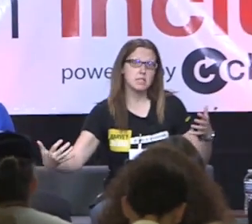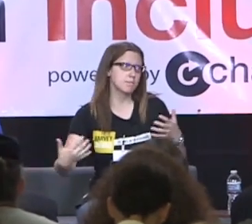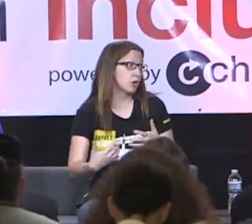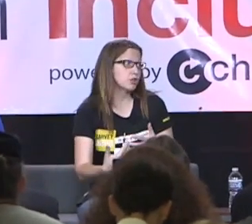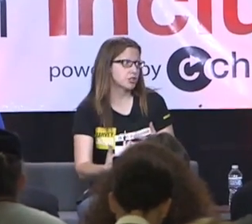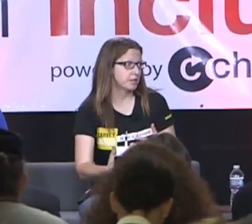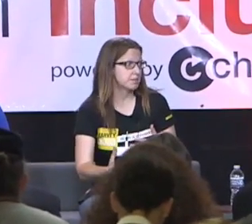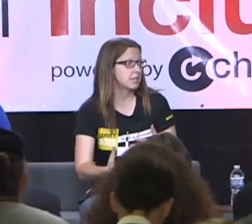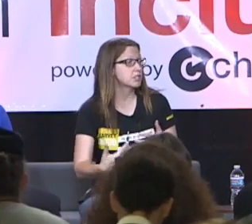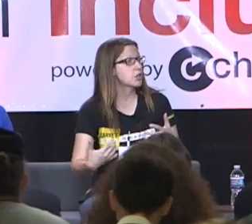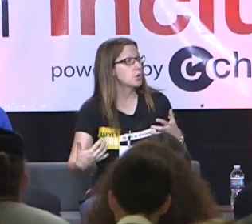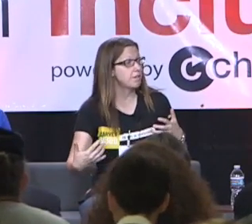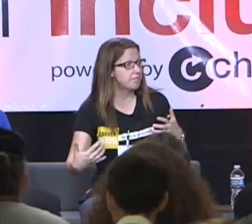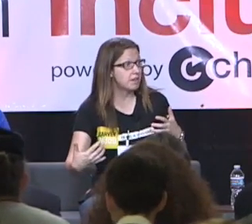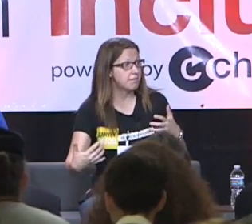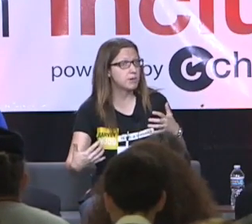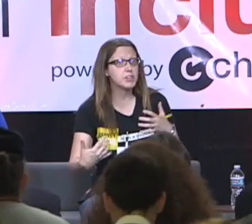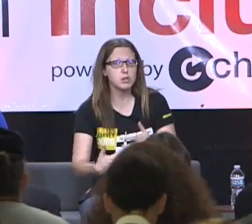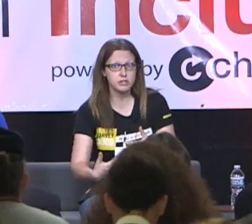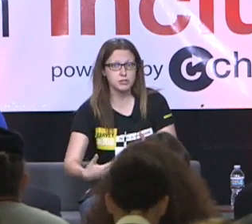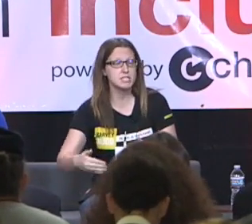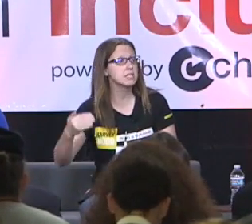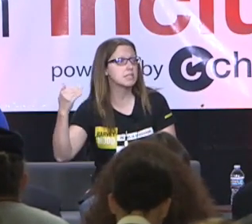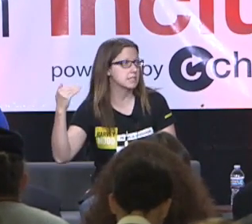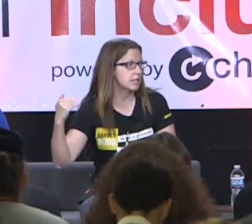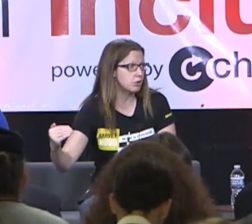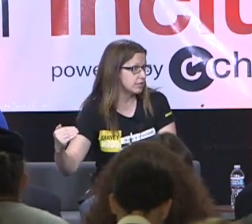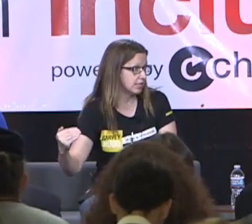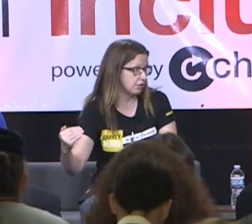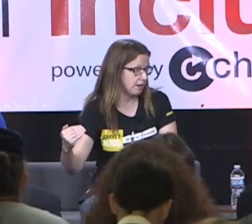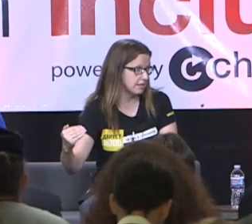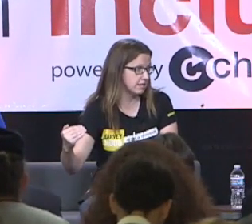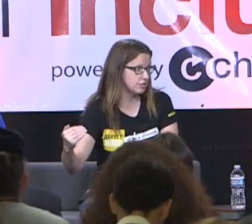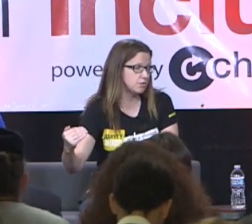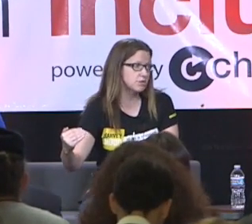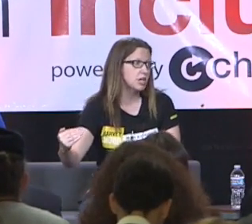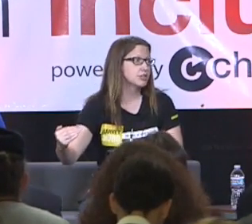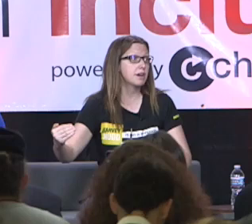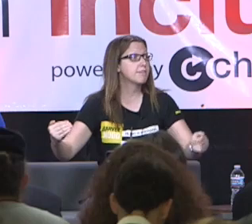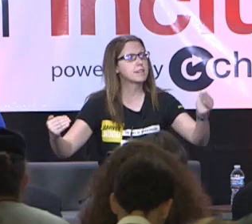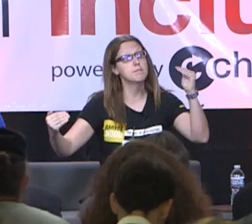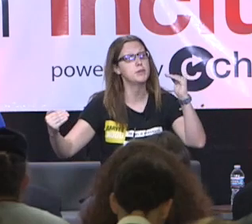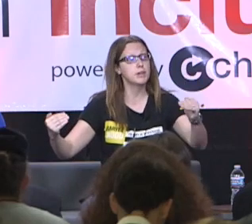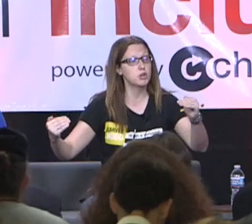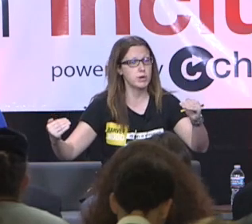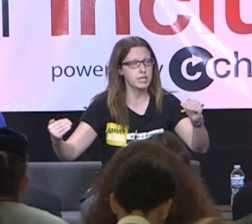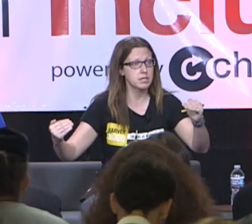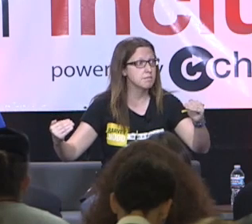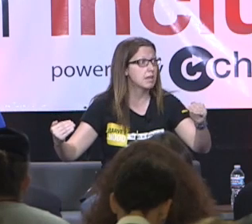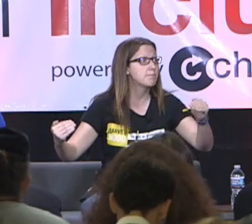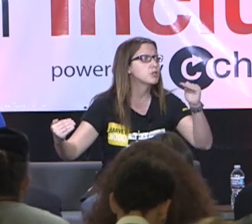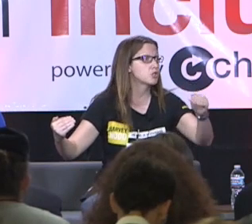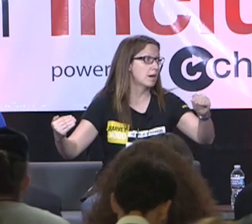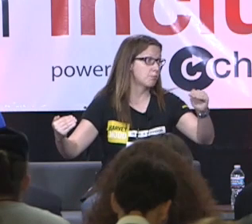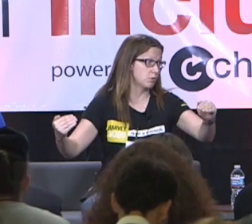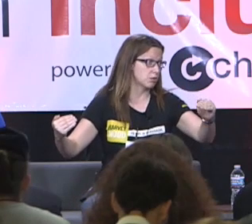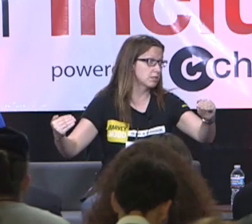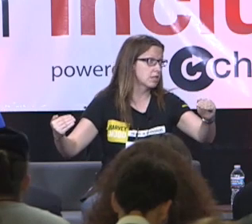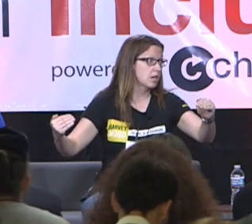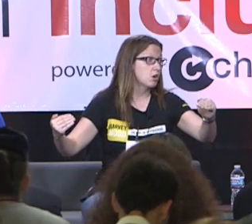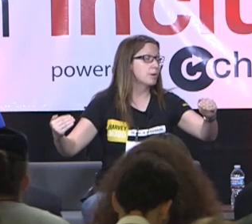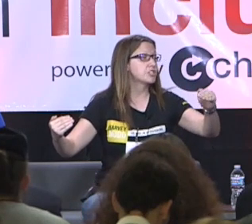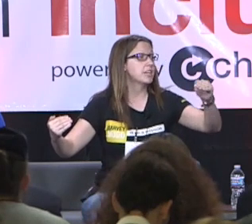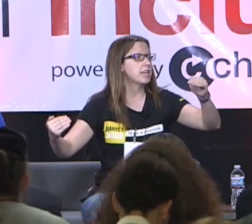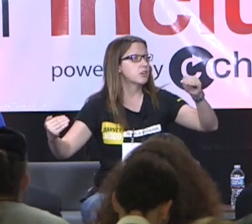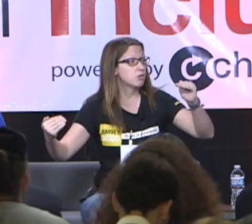got to make these partnerships. And so if what they're interested in is increasing their math test scores, try and find computing curriculum like Bootstrap